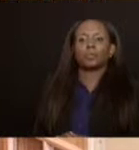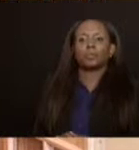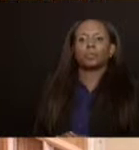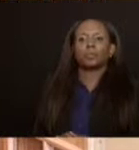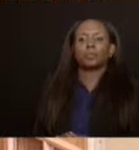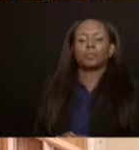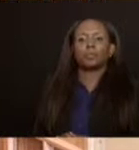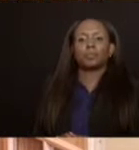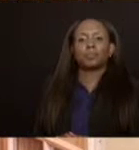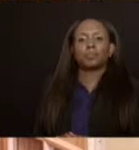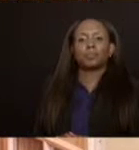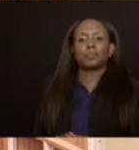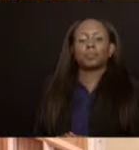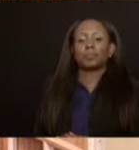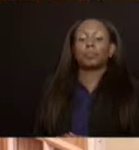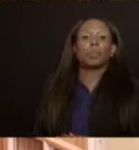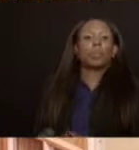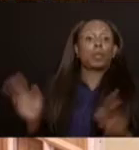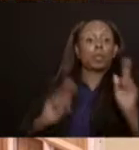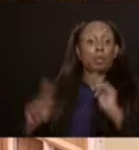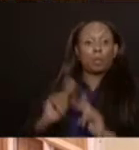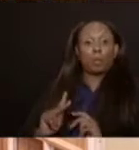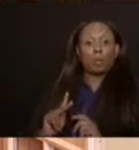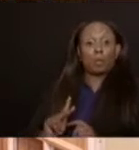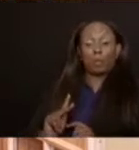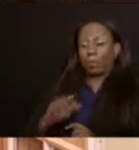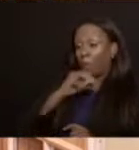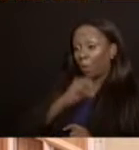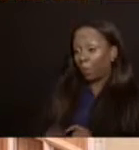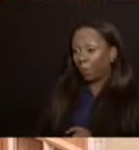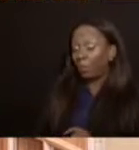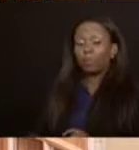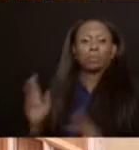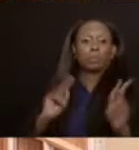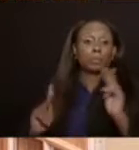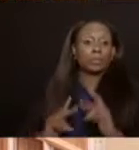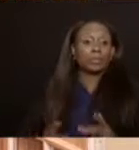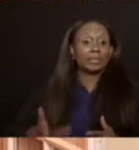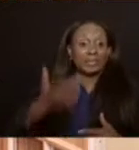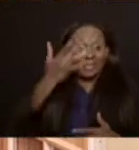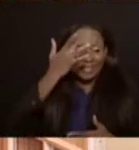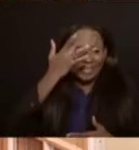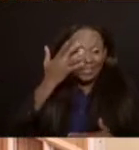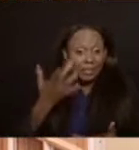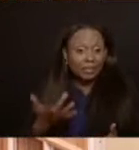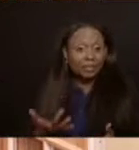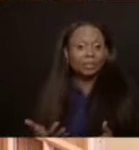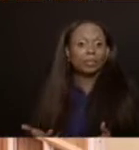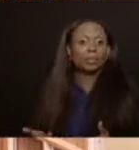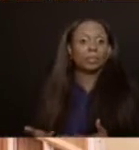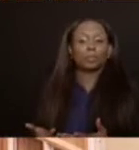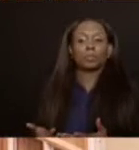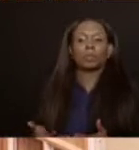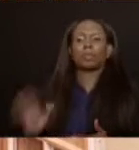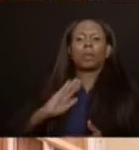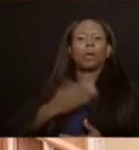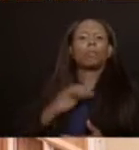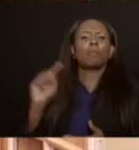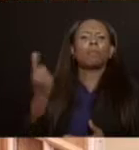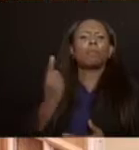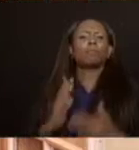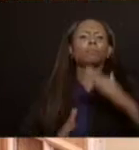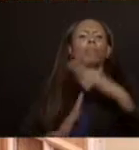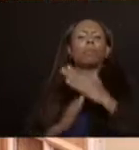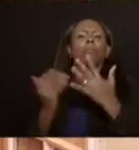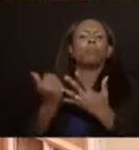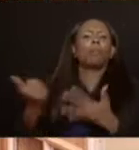persons who are elderly and those persons who are sick. And that is our first priority, but